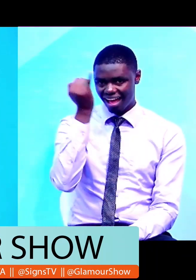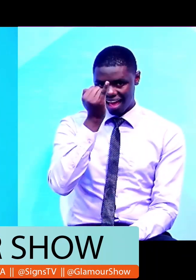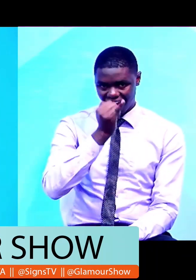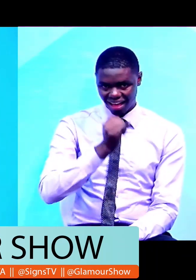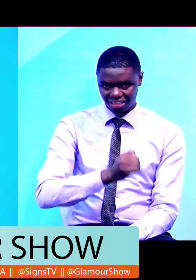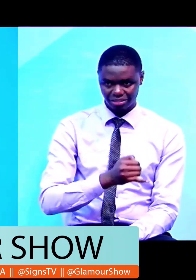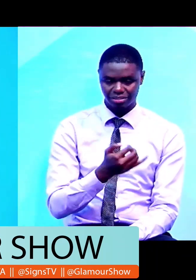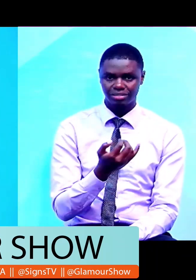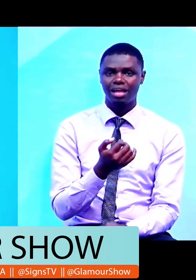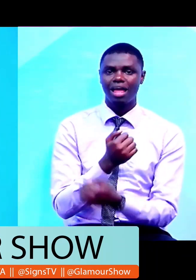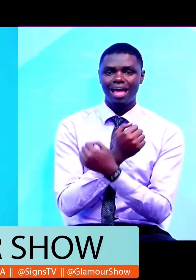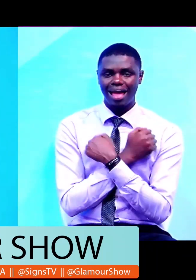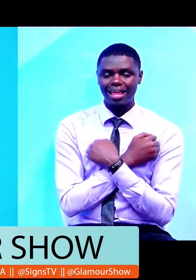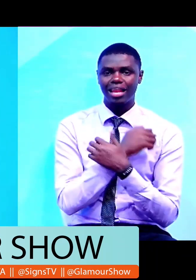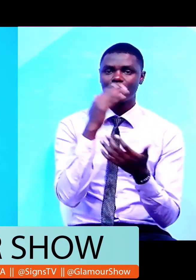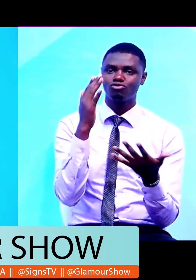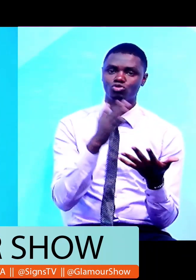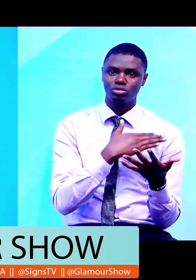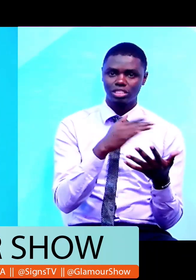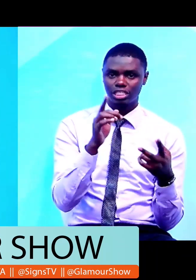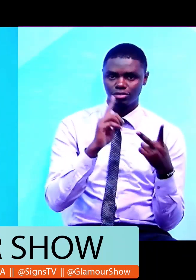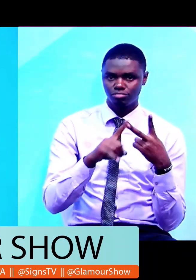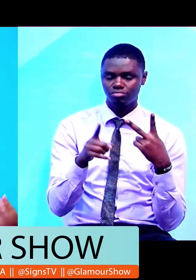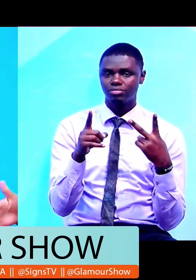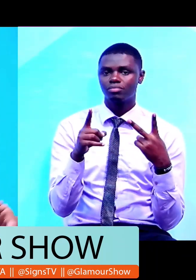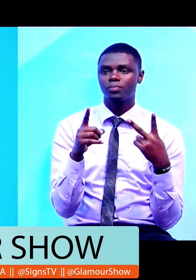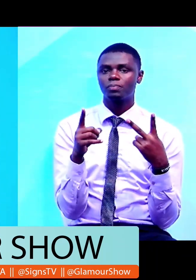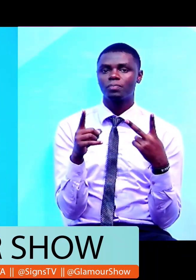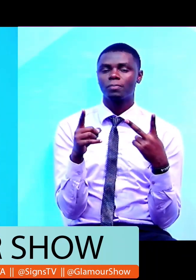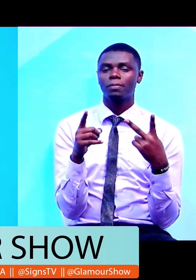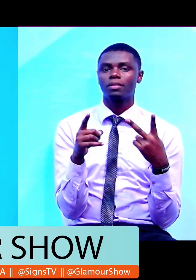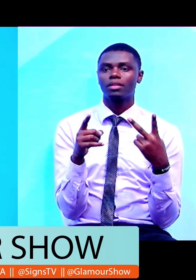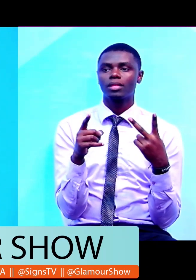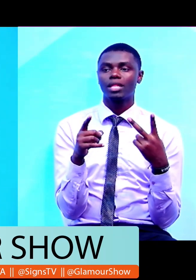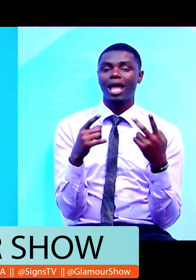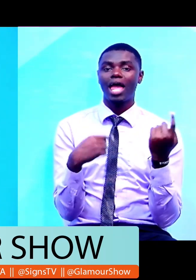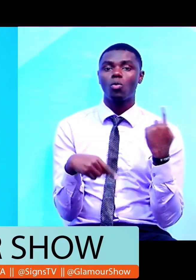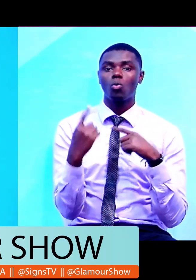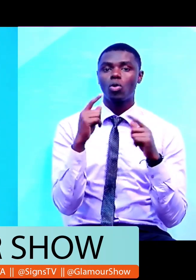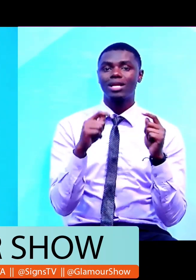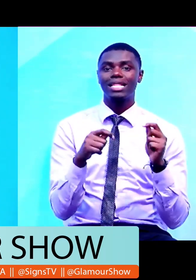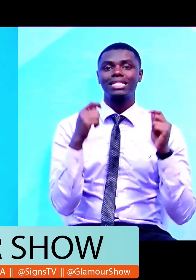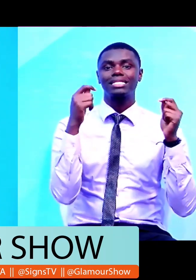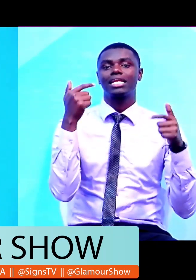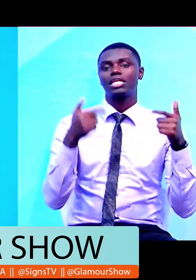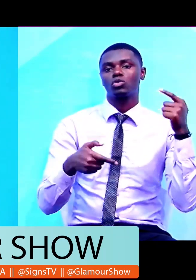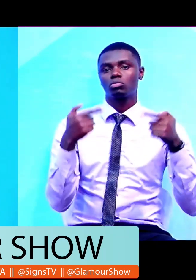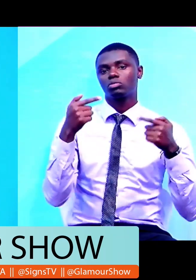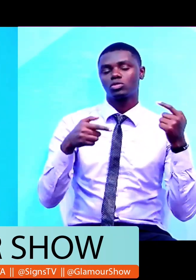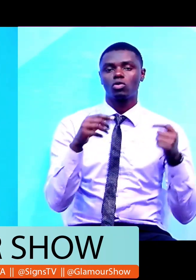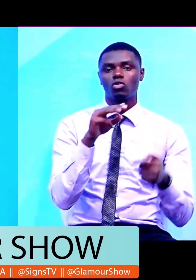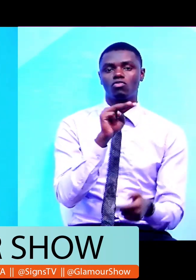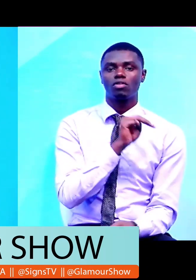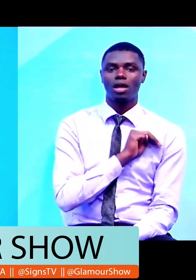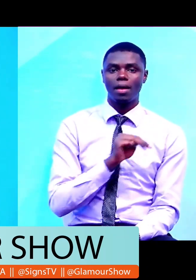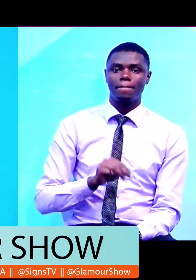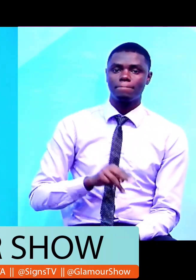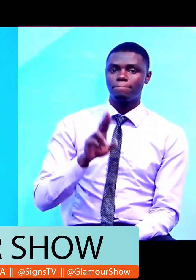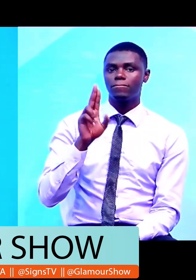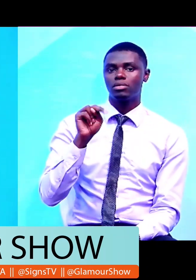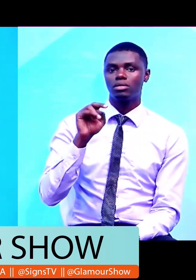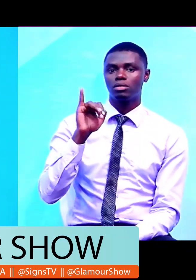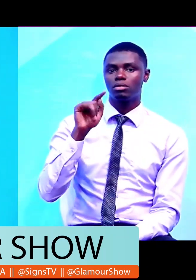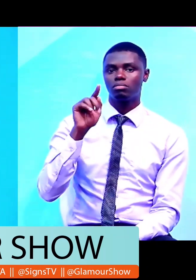I love to sing. I actually won the talent competition of Miss Unite